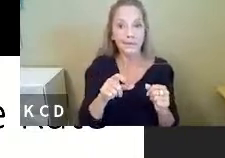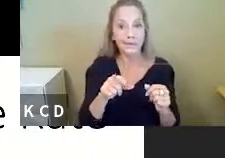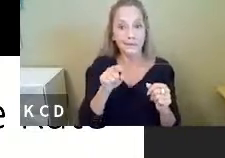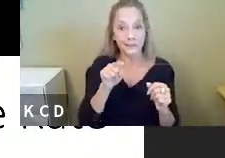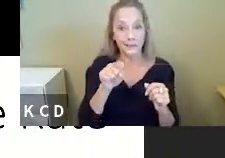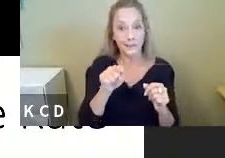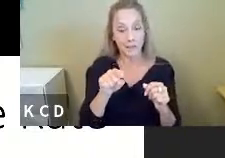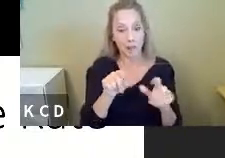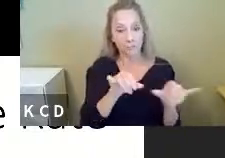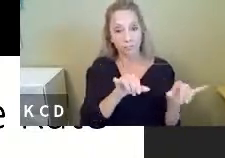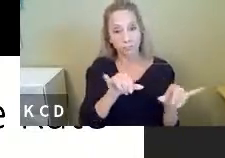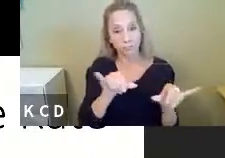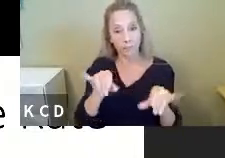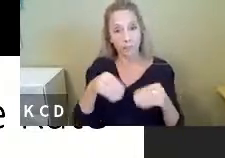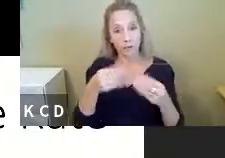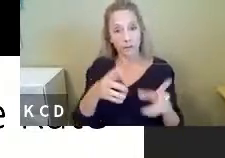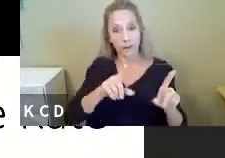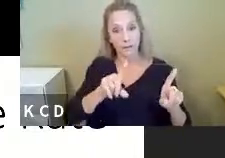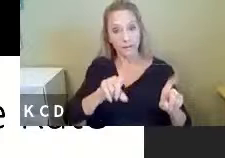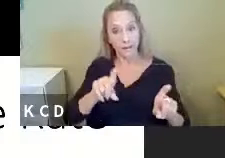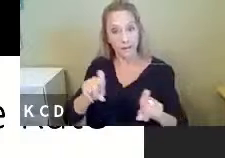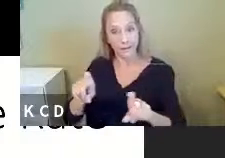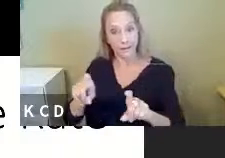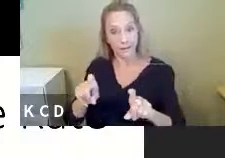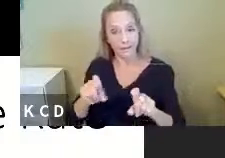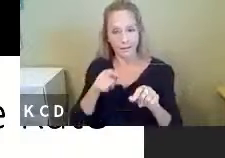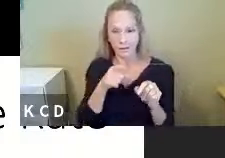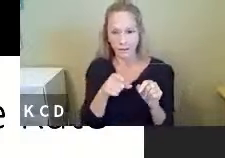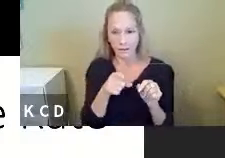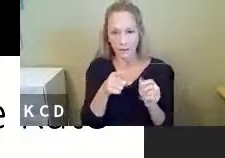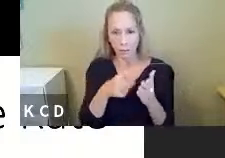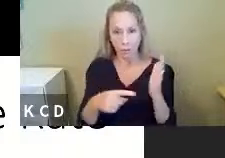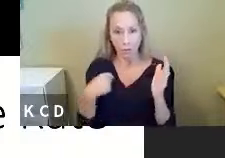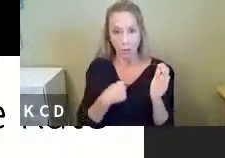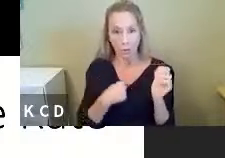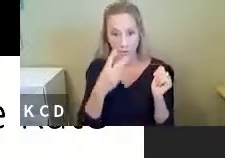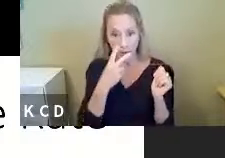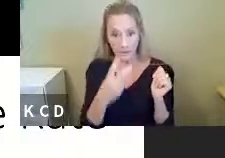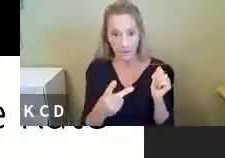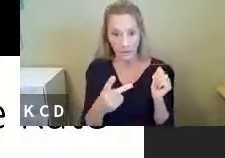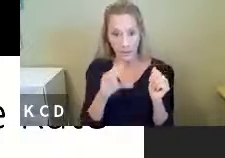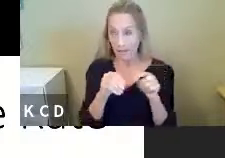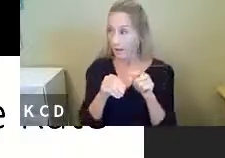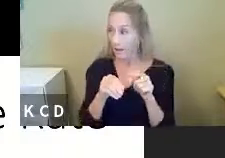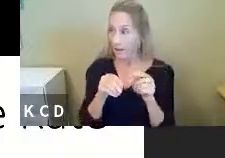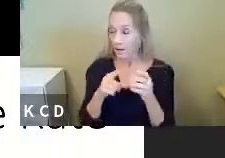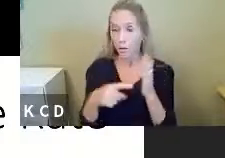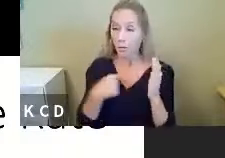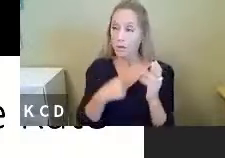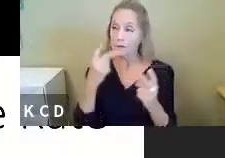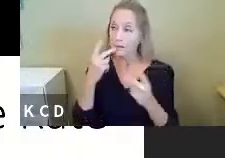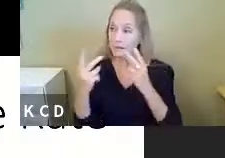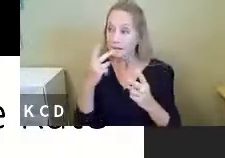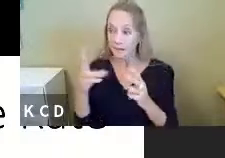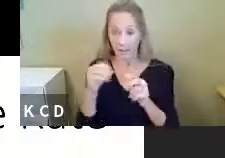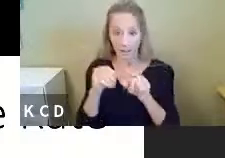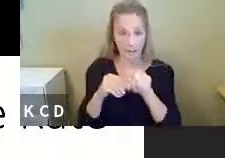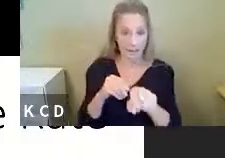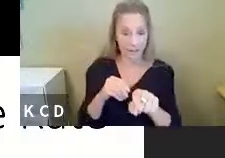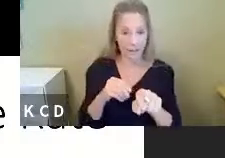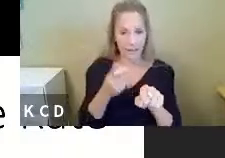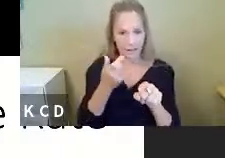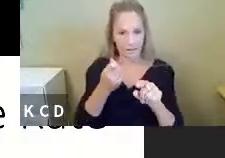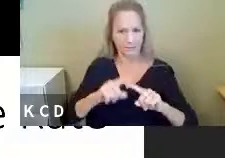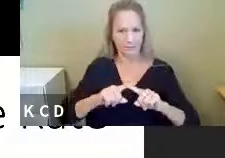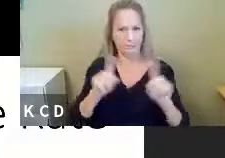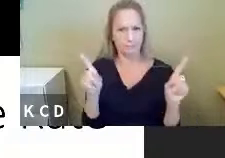this testing volume is, there's a disconnect between this and what we're seeing. And so I don't know exactly, we never, Dr.